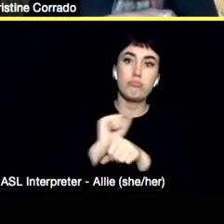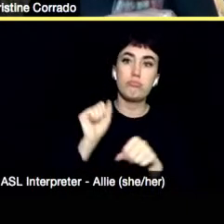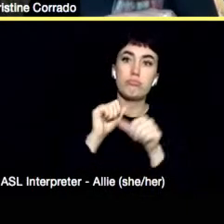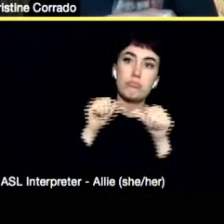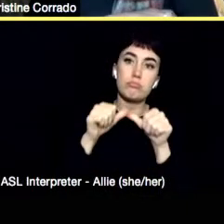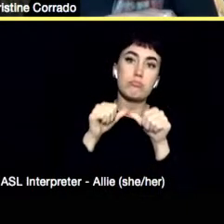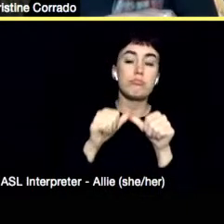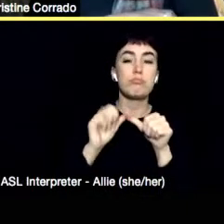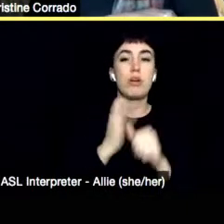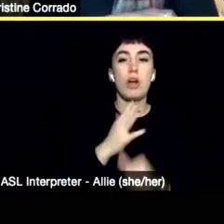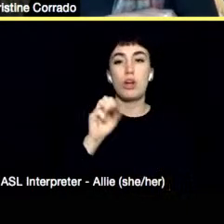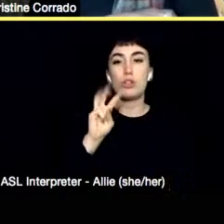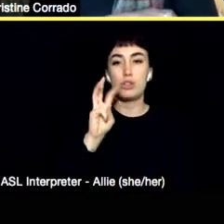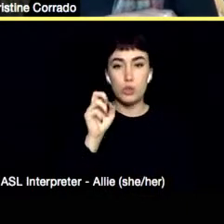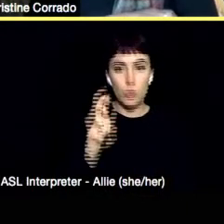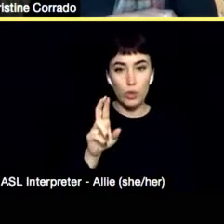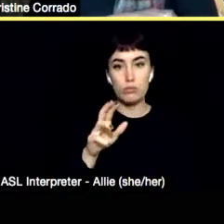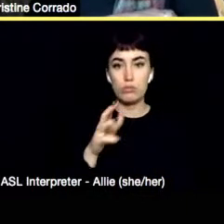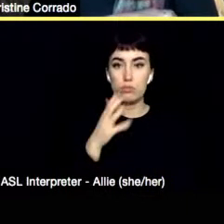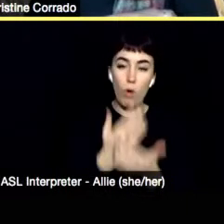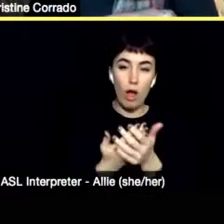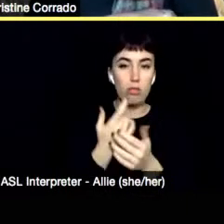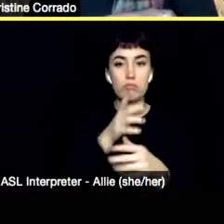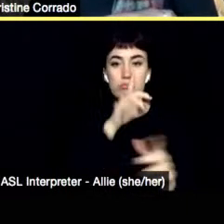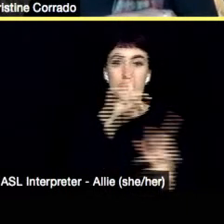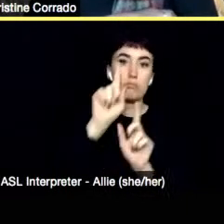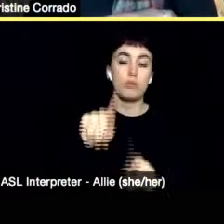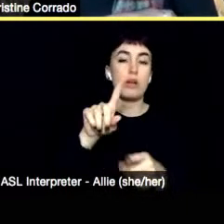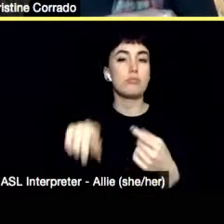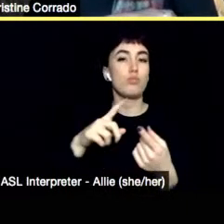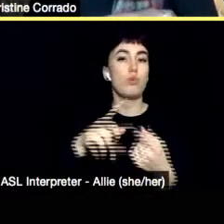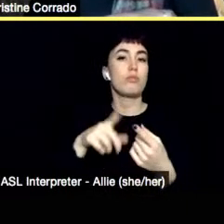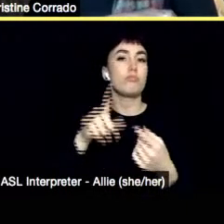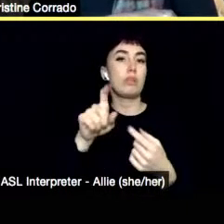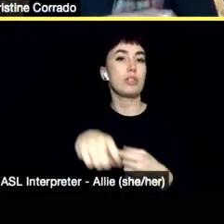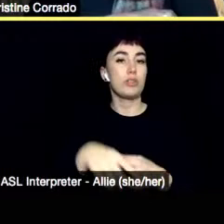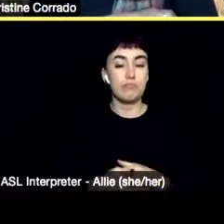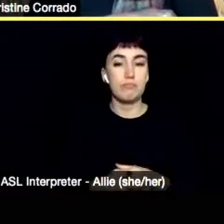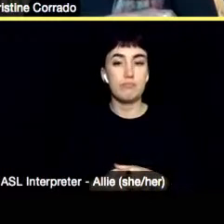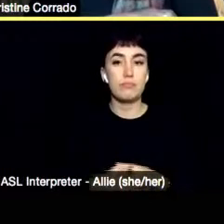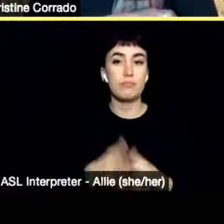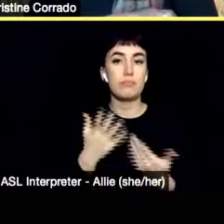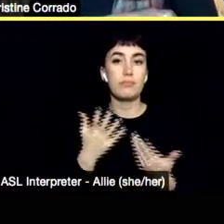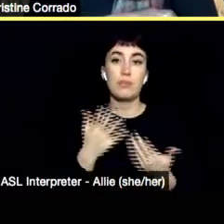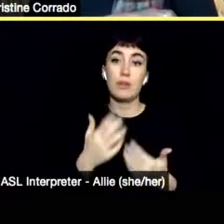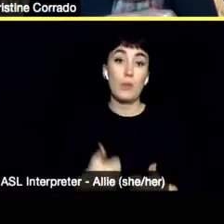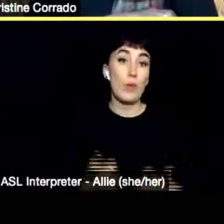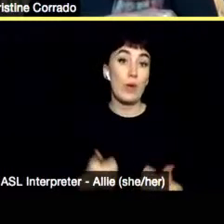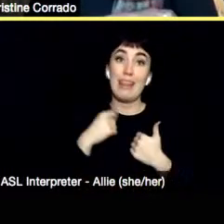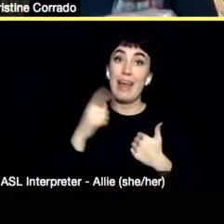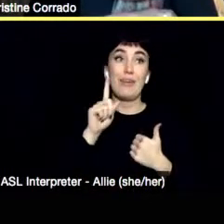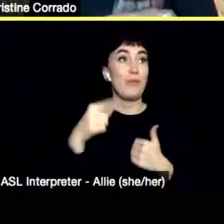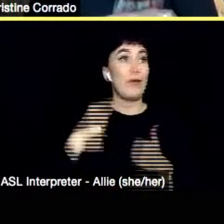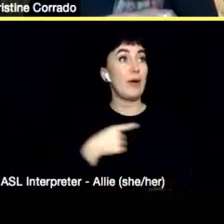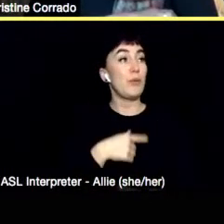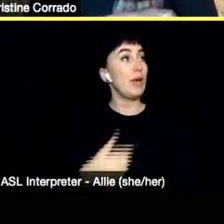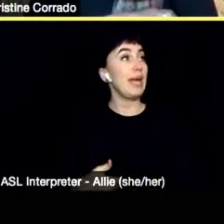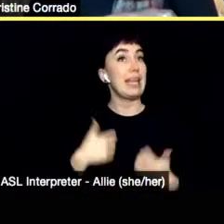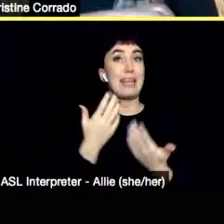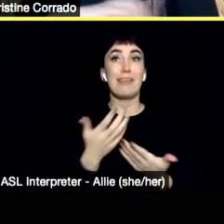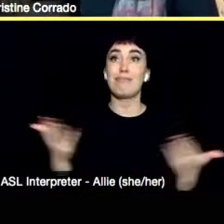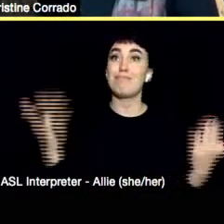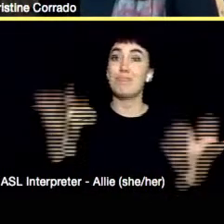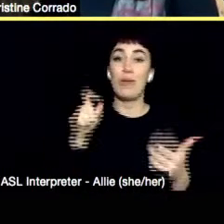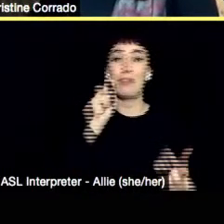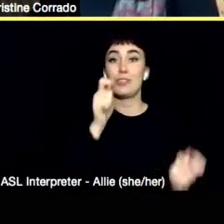our sewers well and responds when necessary. But we live where we live and we've got to